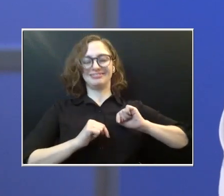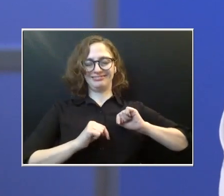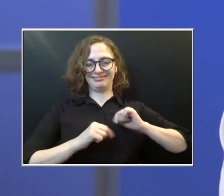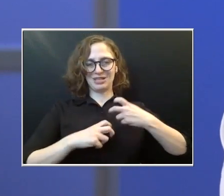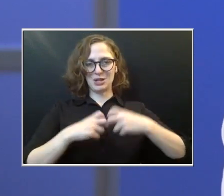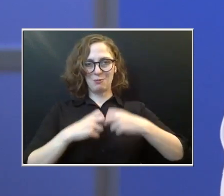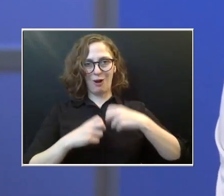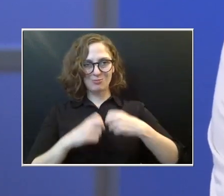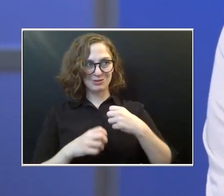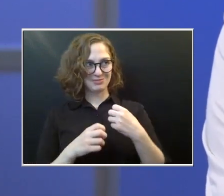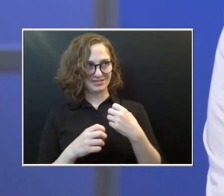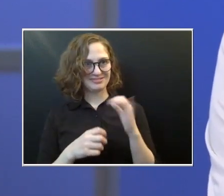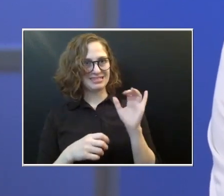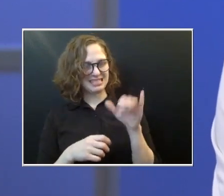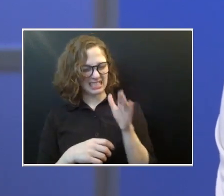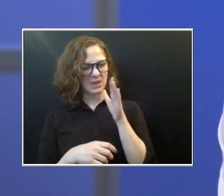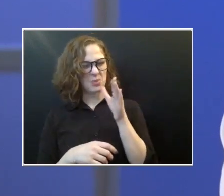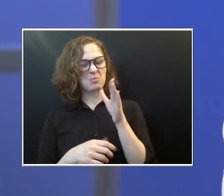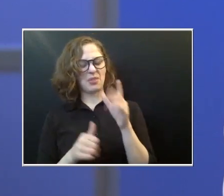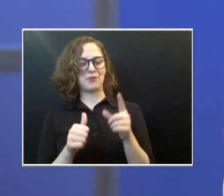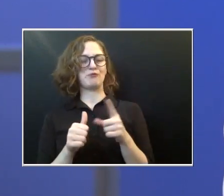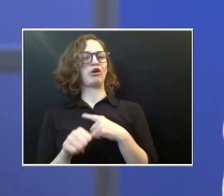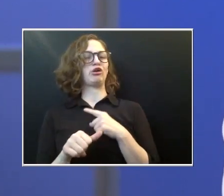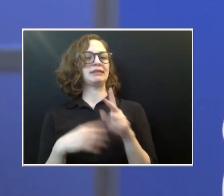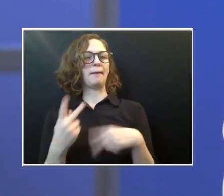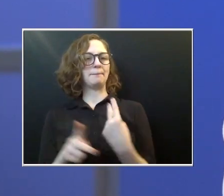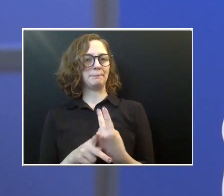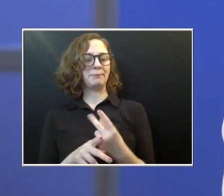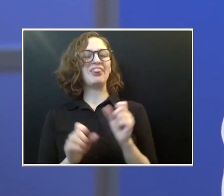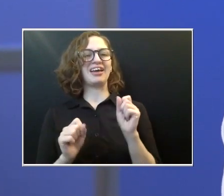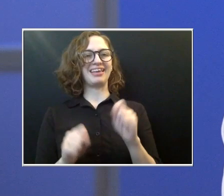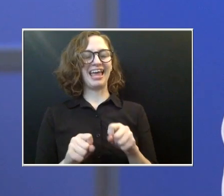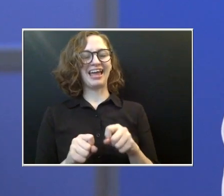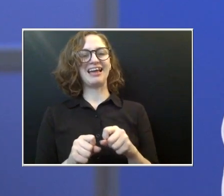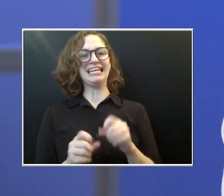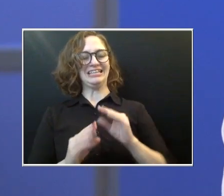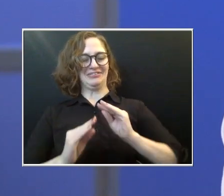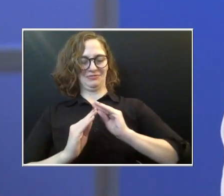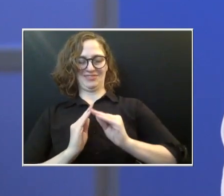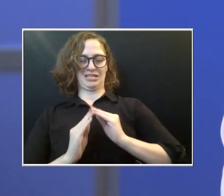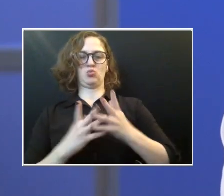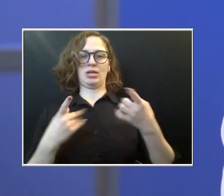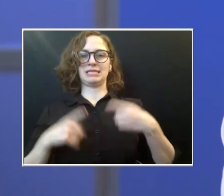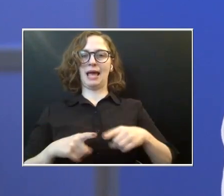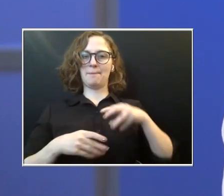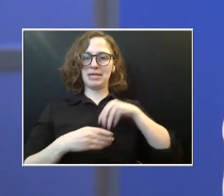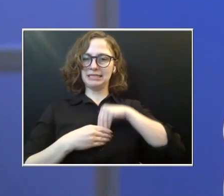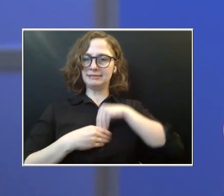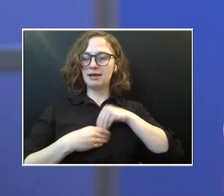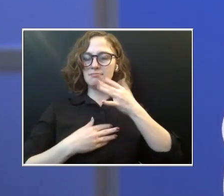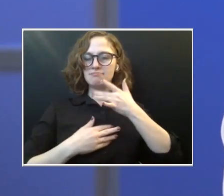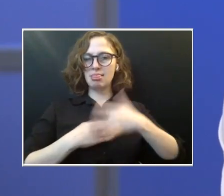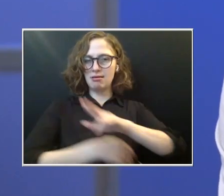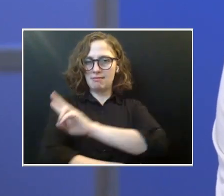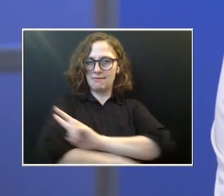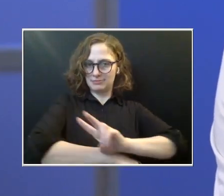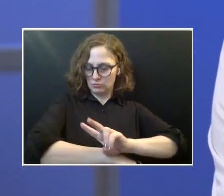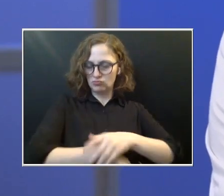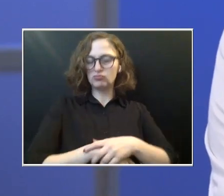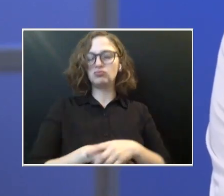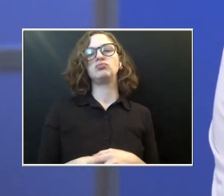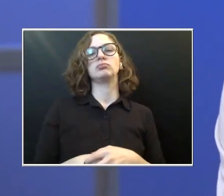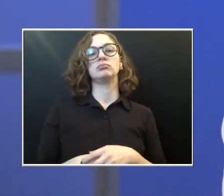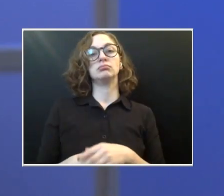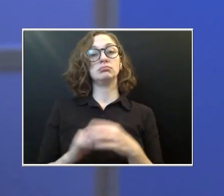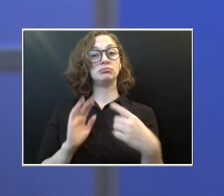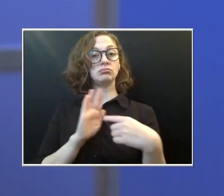beginning of the show in terms of what's going on inside of the blood vessels. Exciting in that it showed improvement in patients already on the therapies that